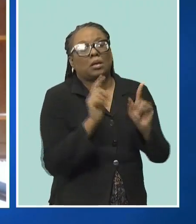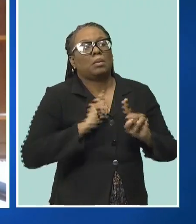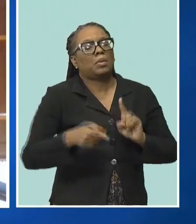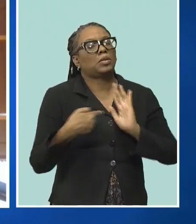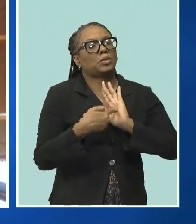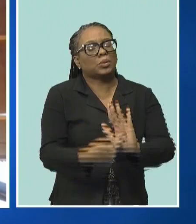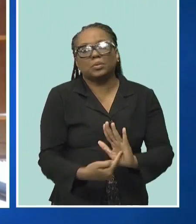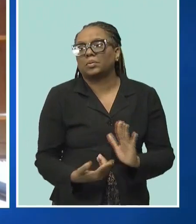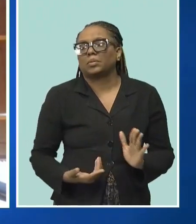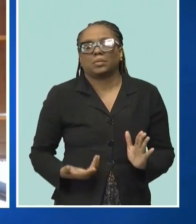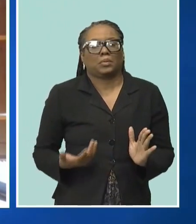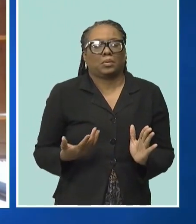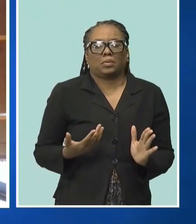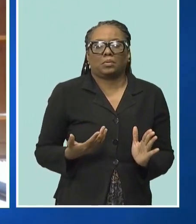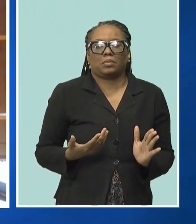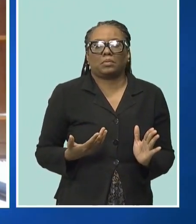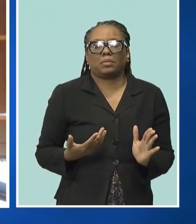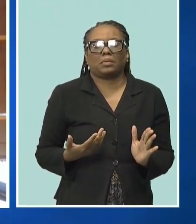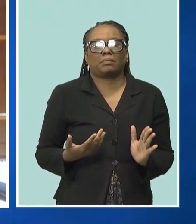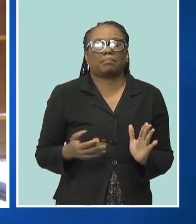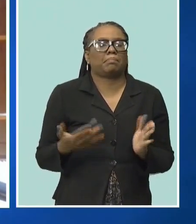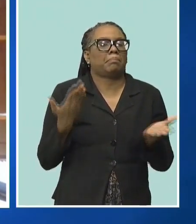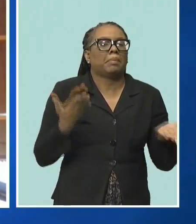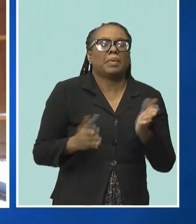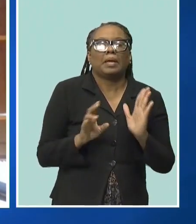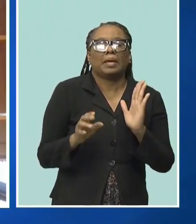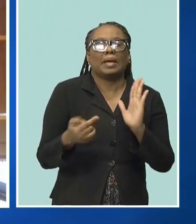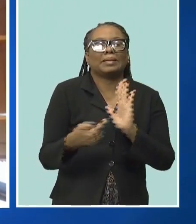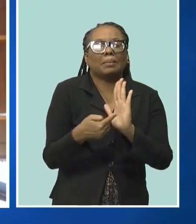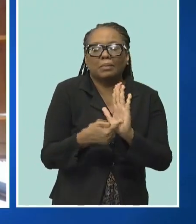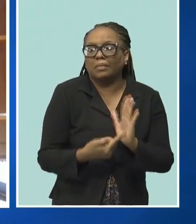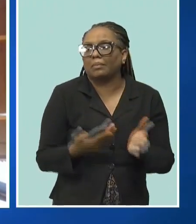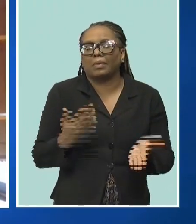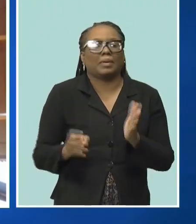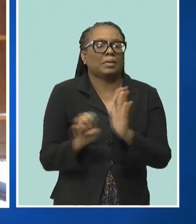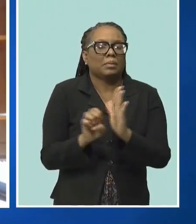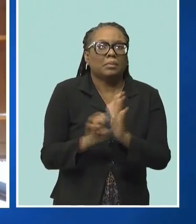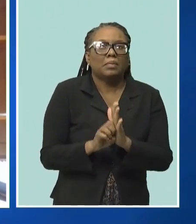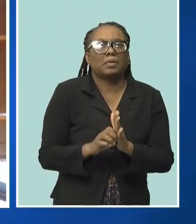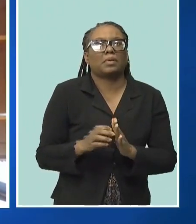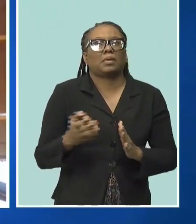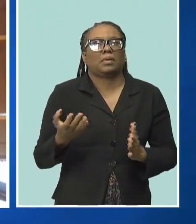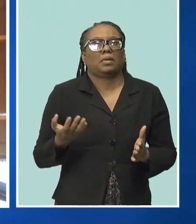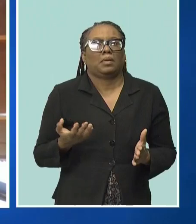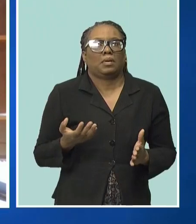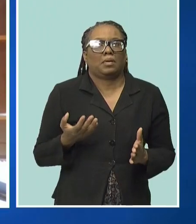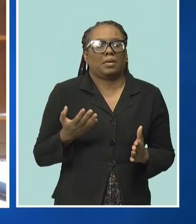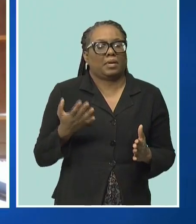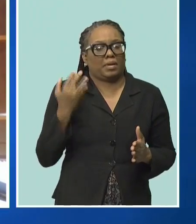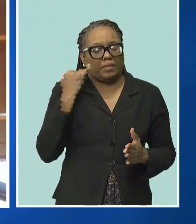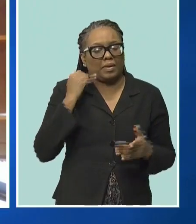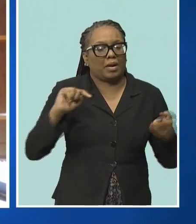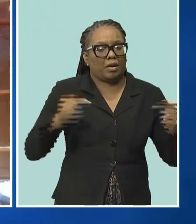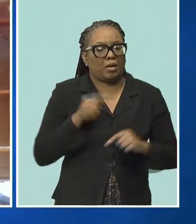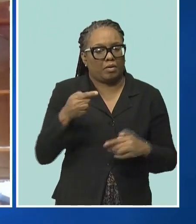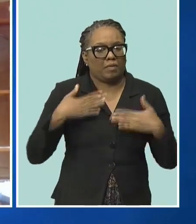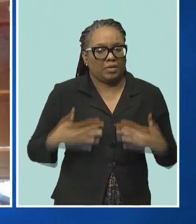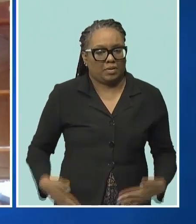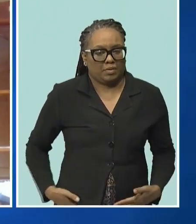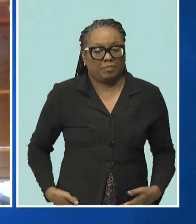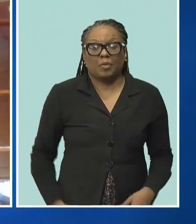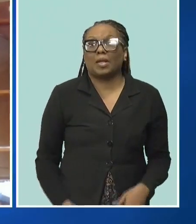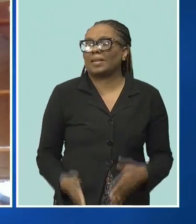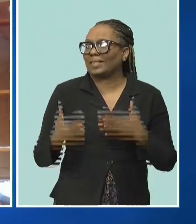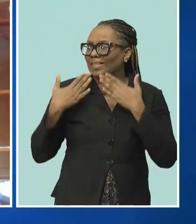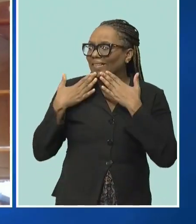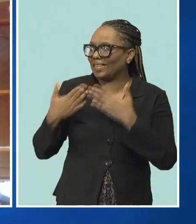in terms of something that could cause varying levels of harm to a person, particularly physically. Okay, thank you